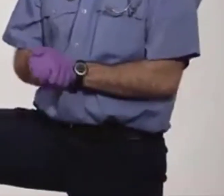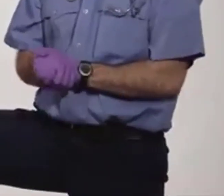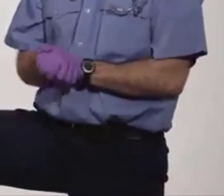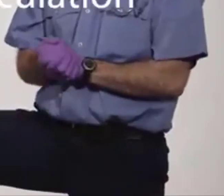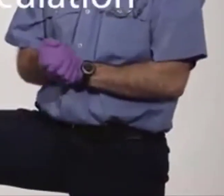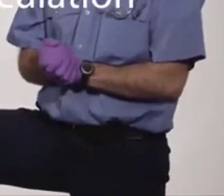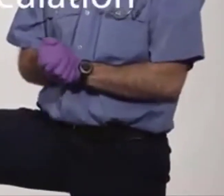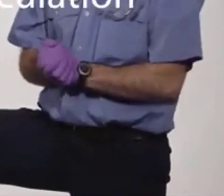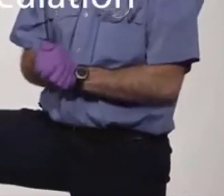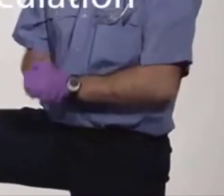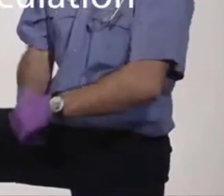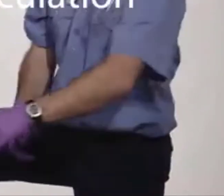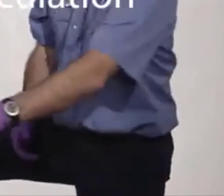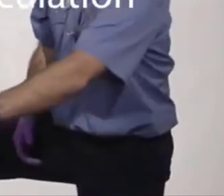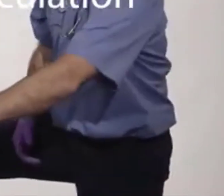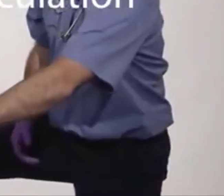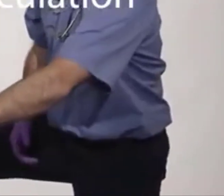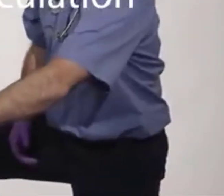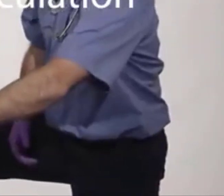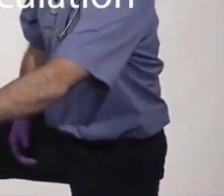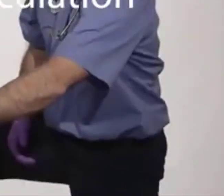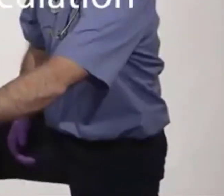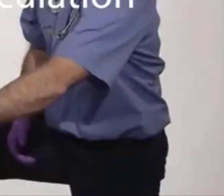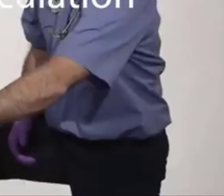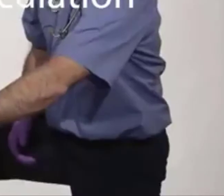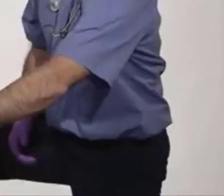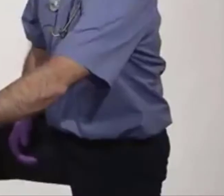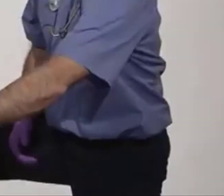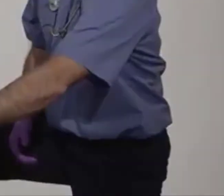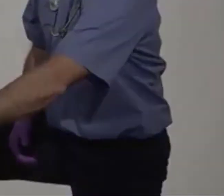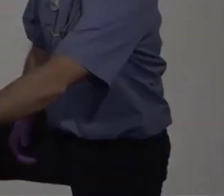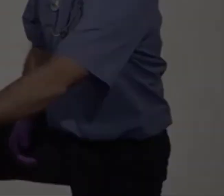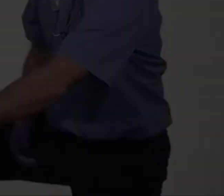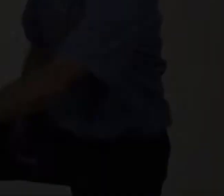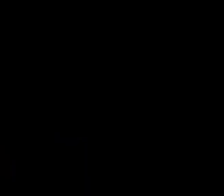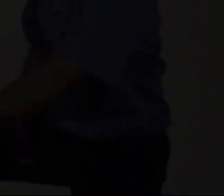So after breathing, we're going to move on to circulation. First, we'll check a pulse.